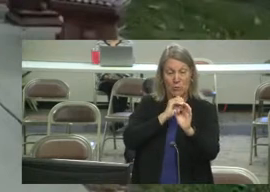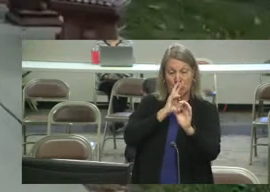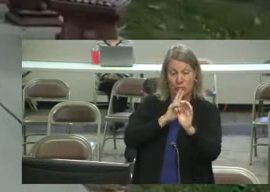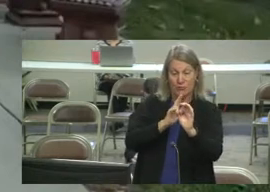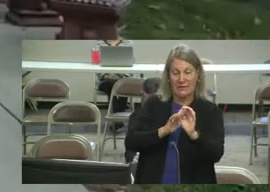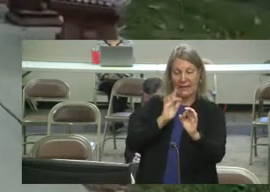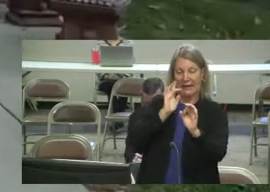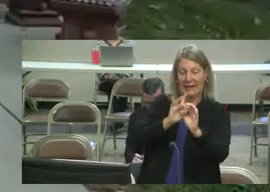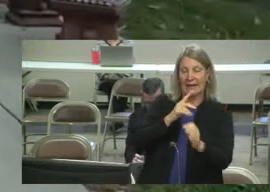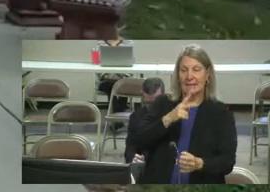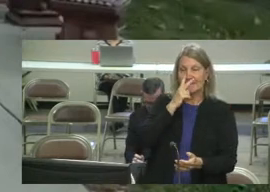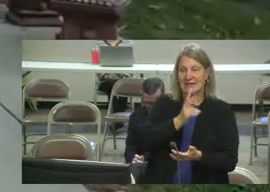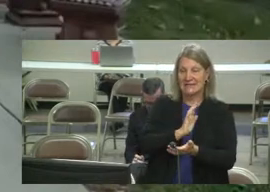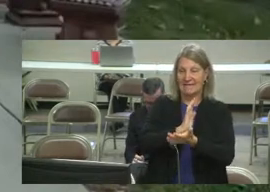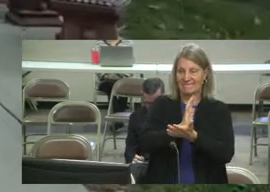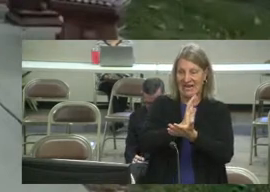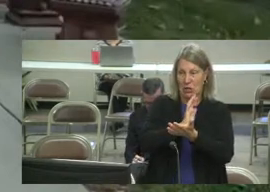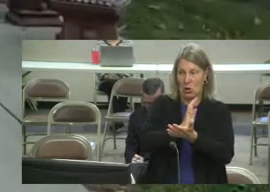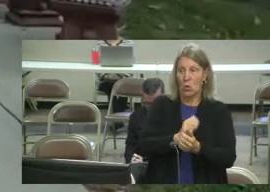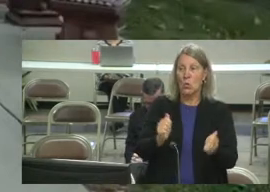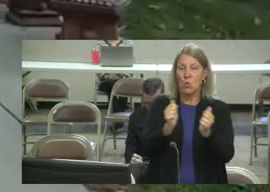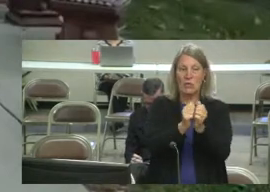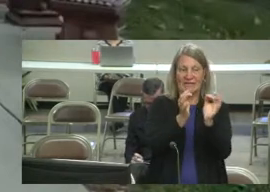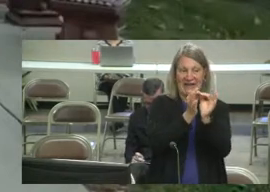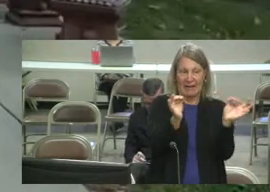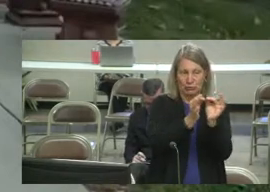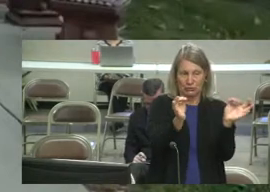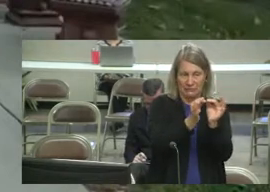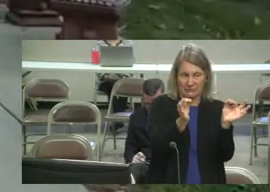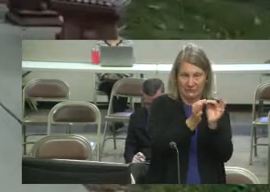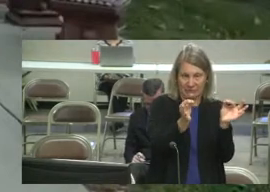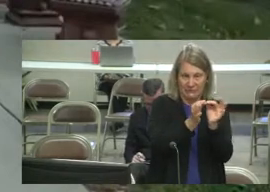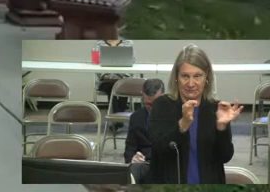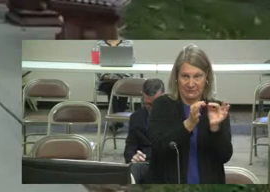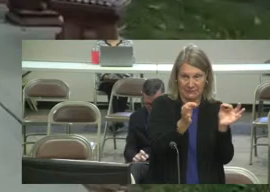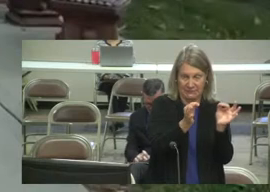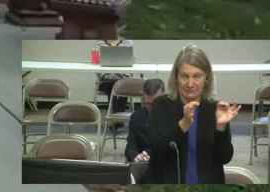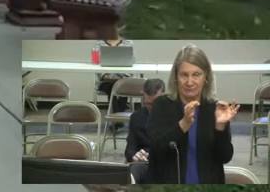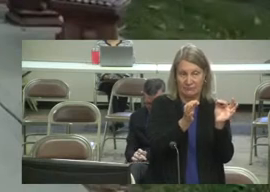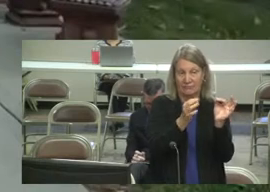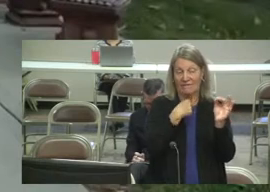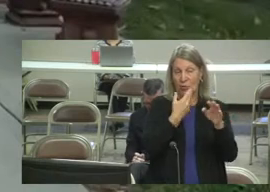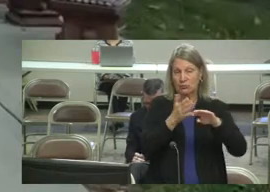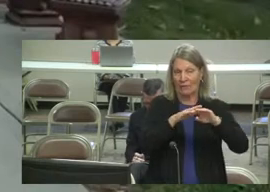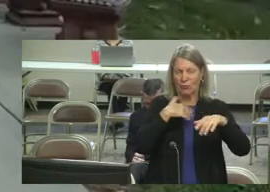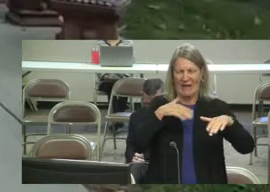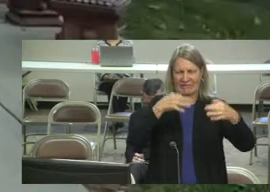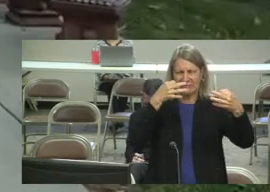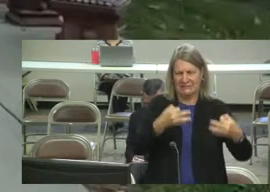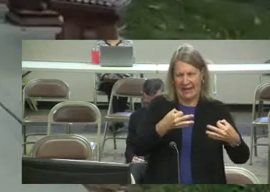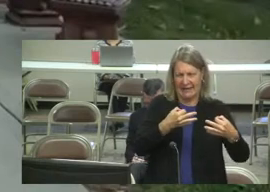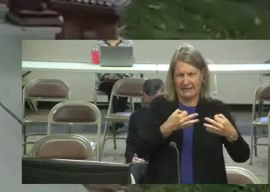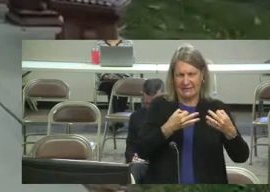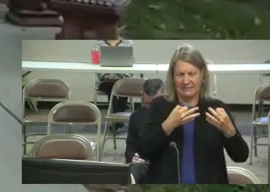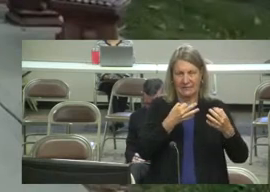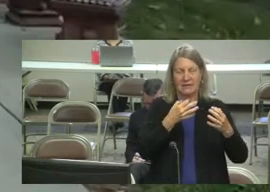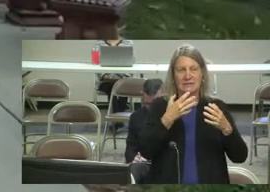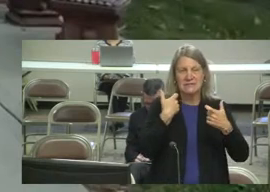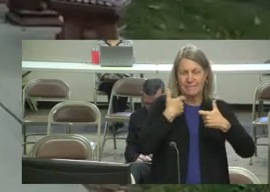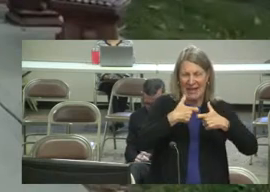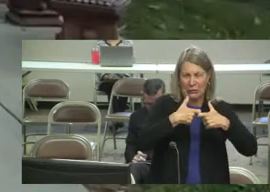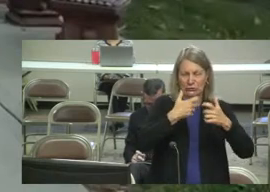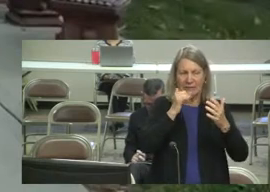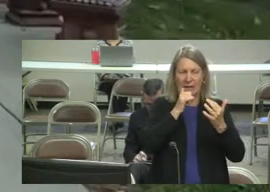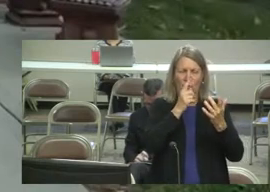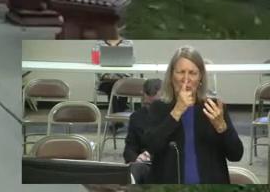services so they can click on burst to three and watch that video with captions or a voiceover we haven't